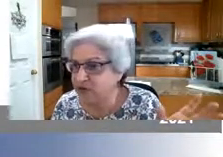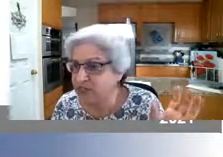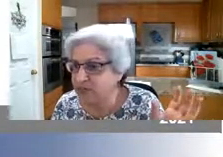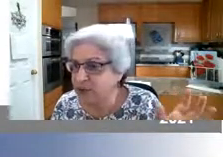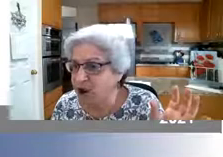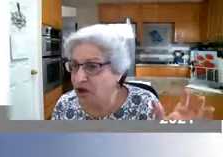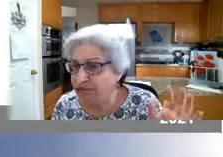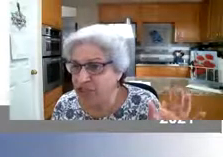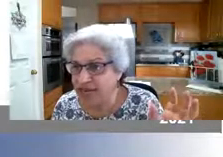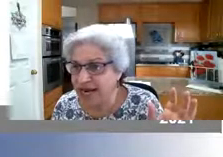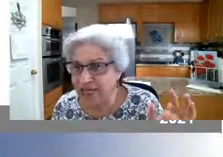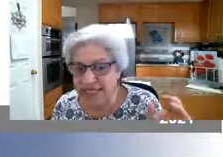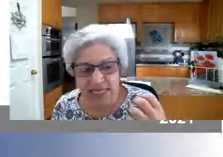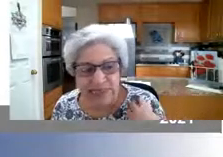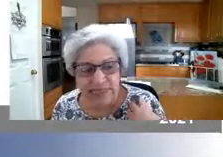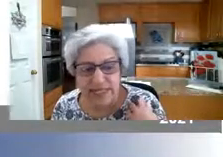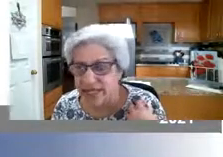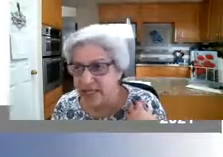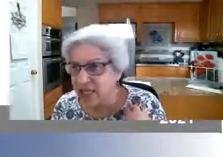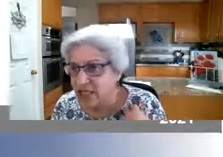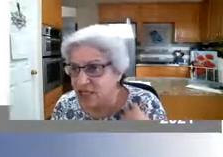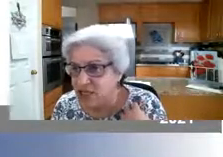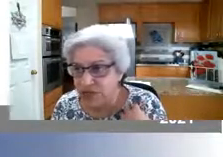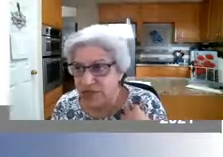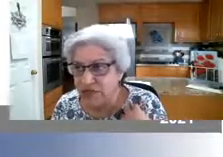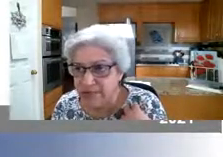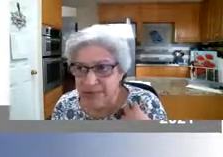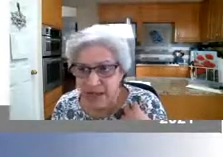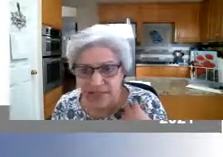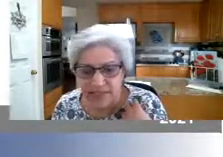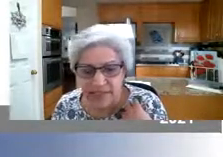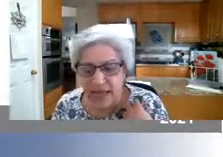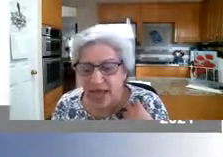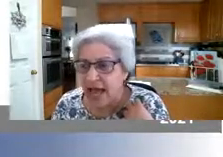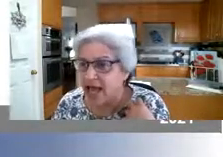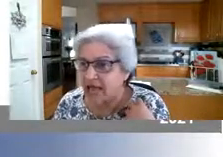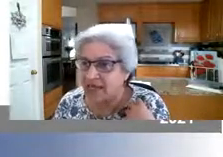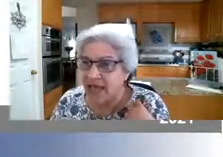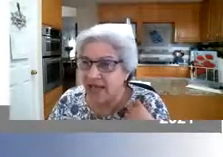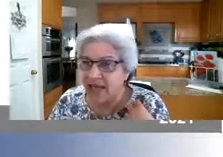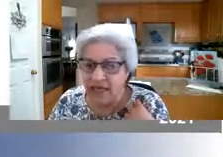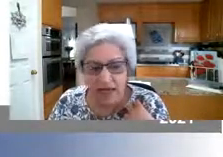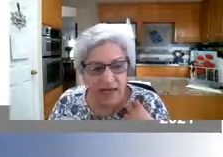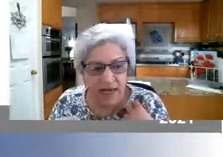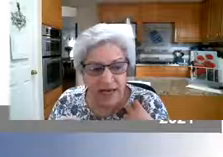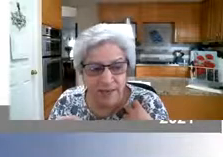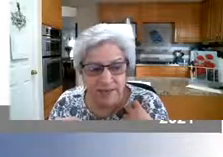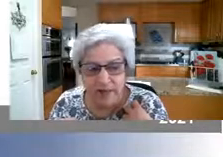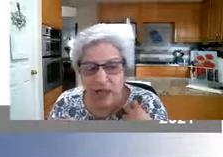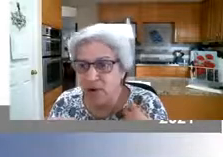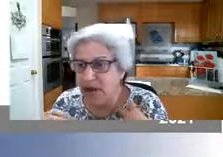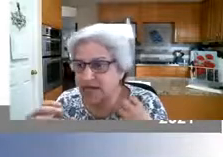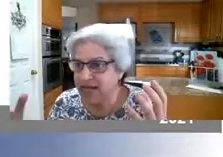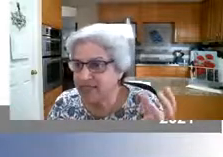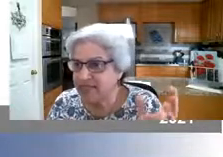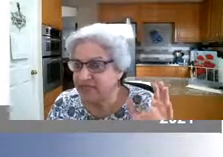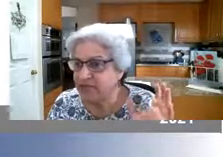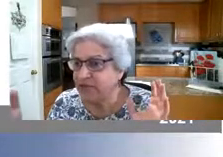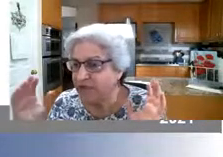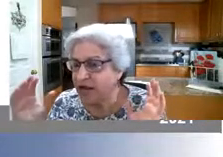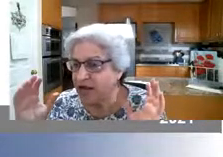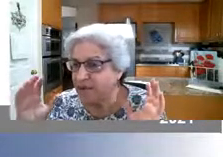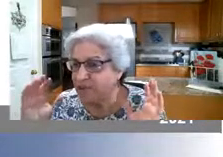that first part of genetic sequencing took 3 months, and getting a